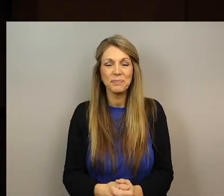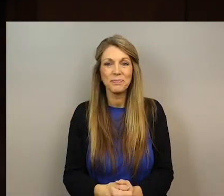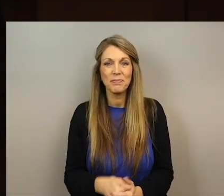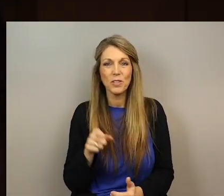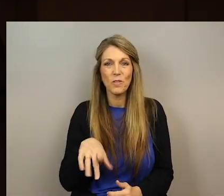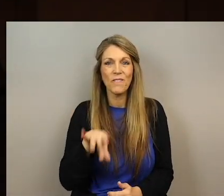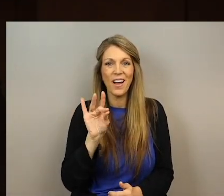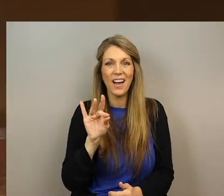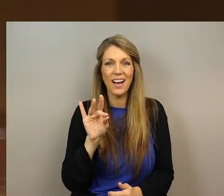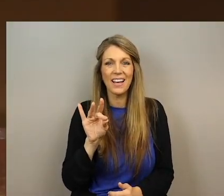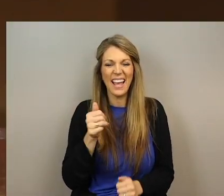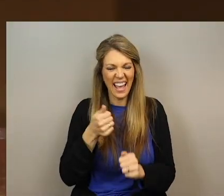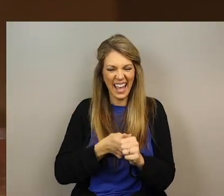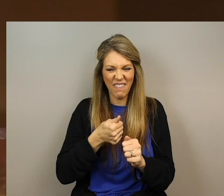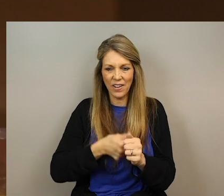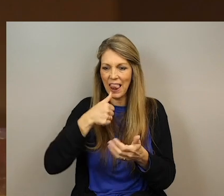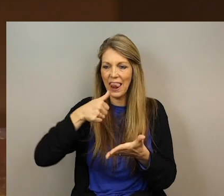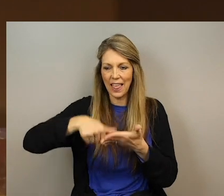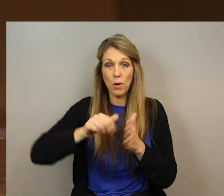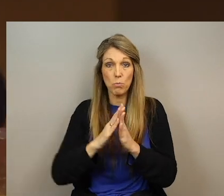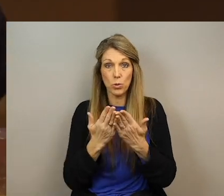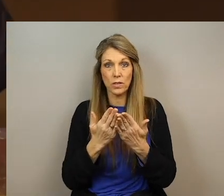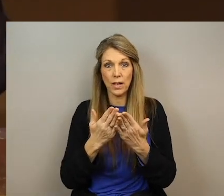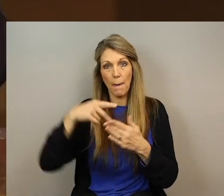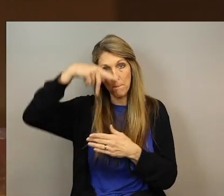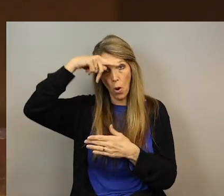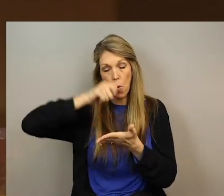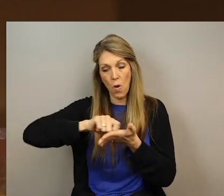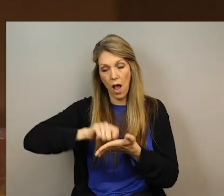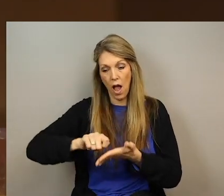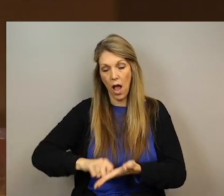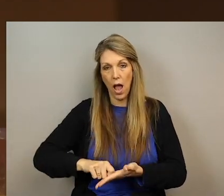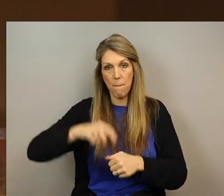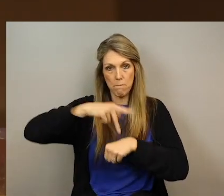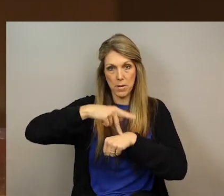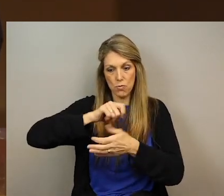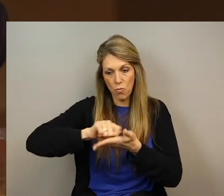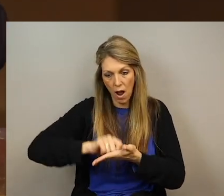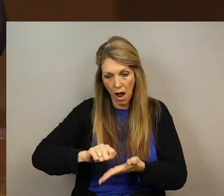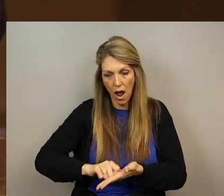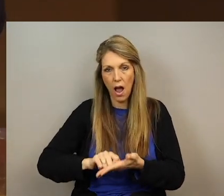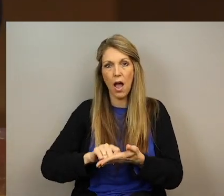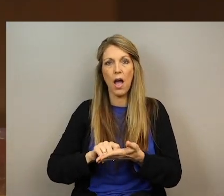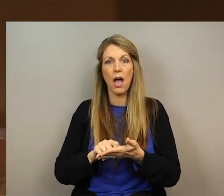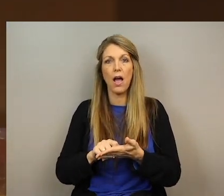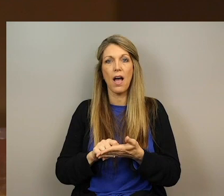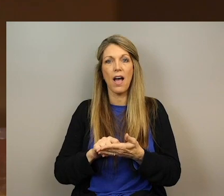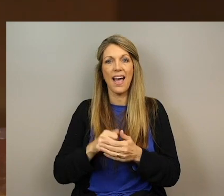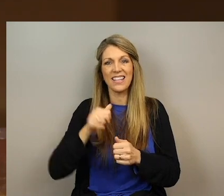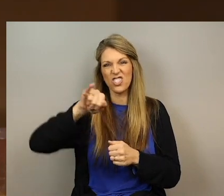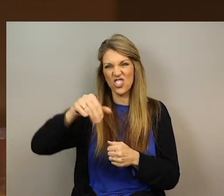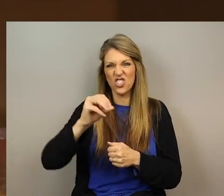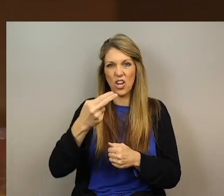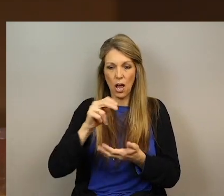find that almost in every letter that Paul writes, in almost every letter that Peter writes, in almost every epistle that